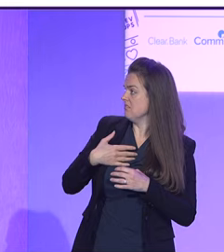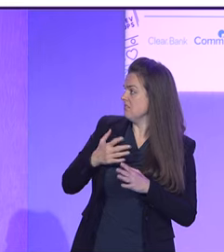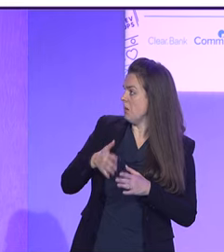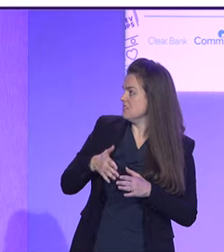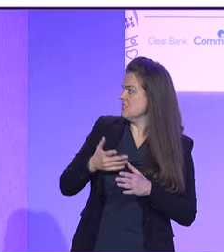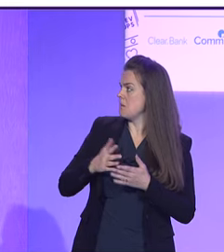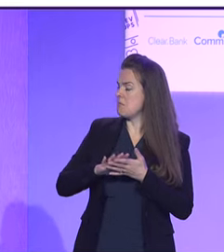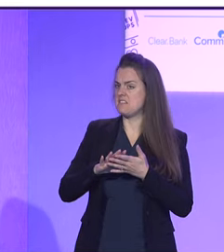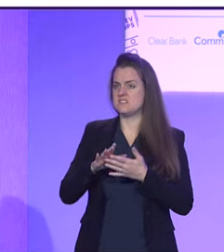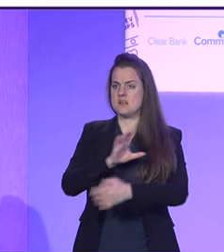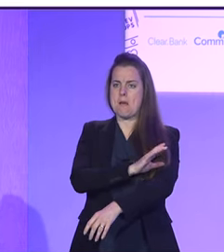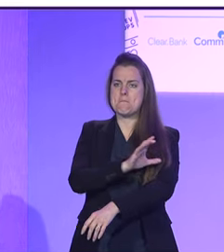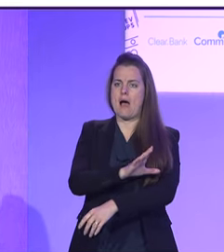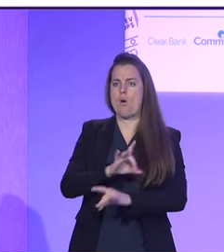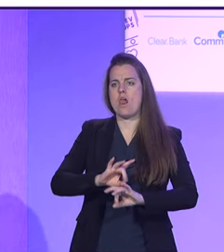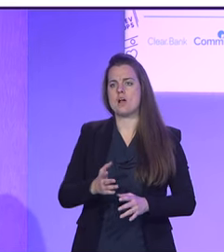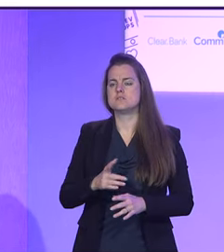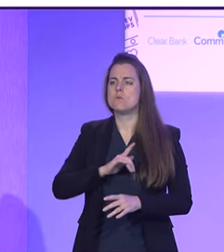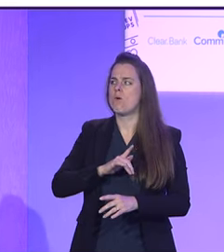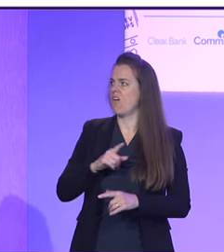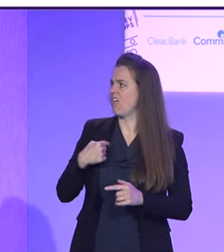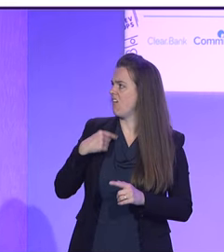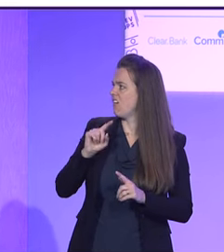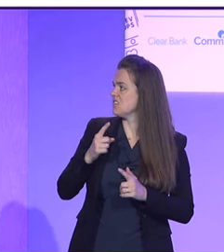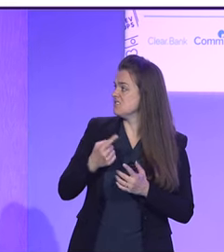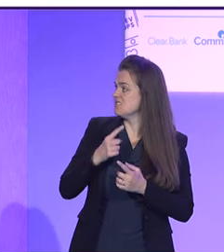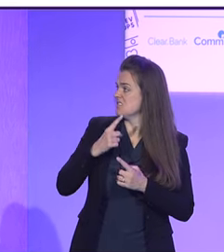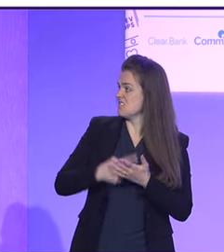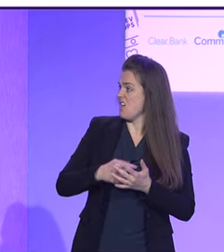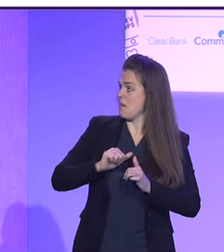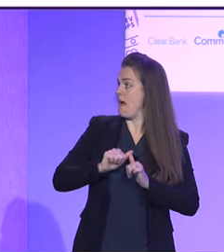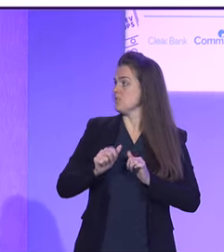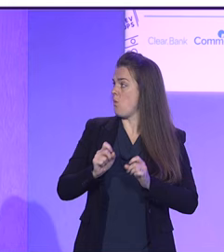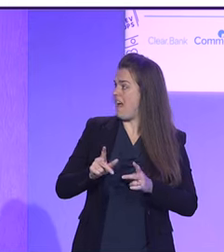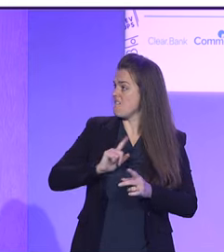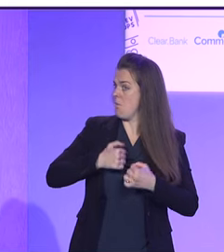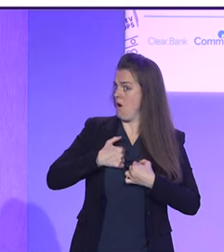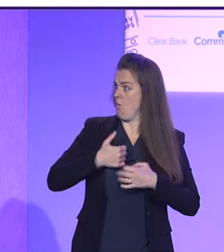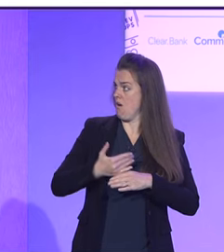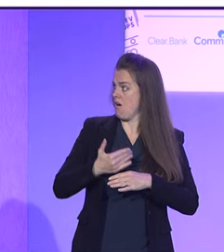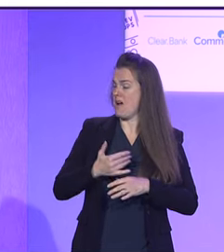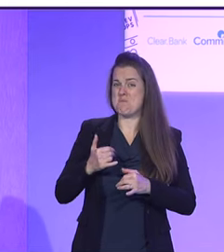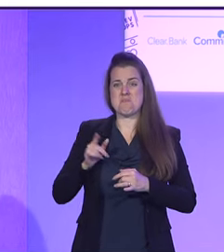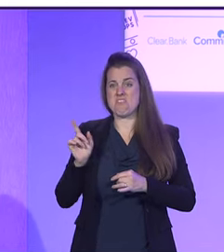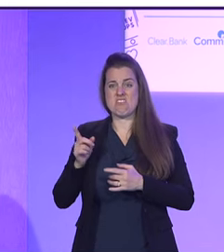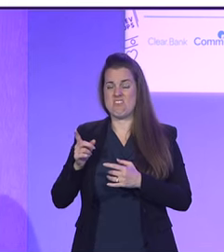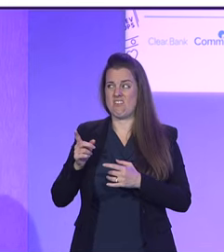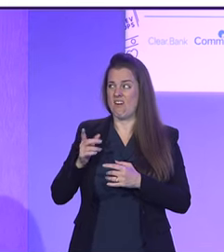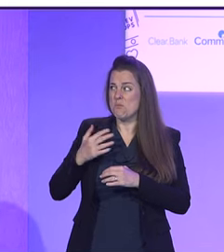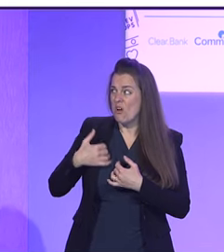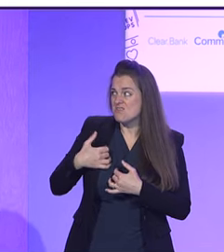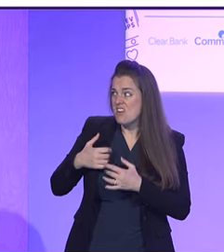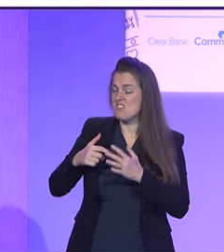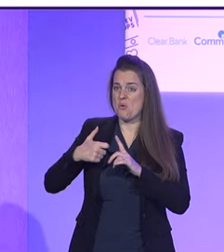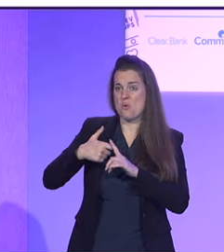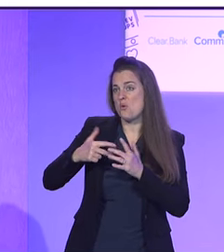for them to work. Maybe they're just not interested in Kubernetes or platform engineering. They just want to do development work. They